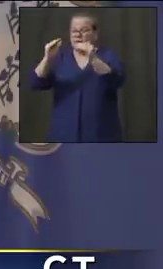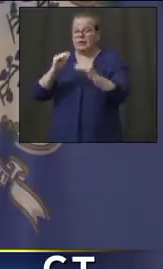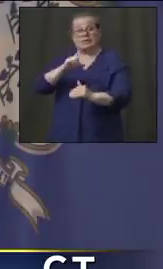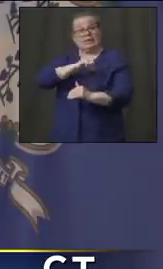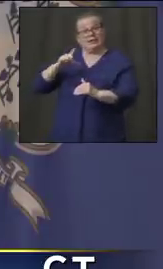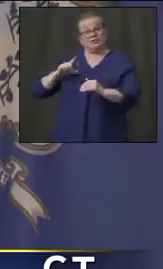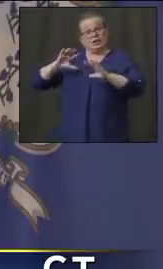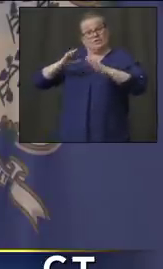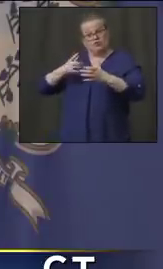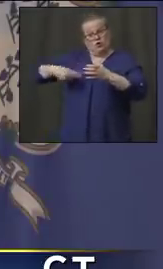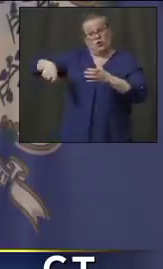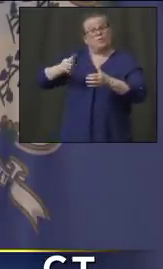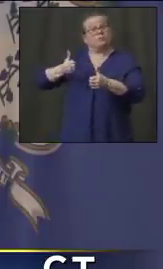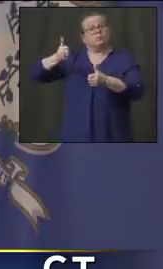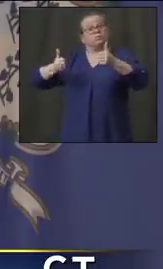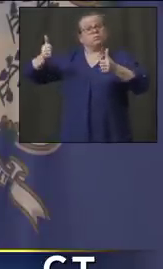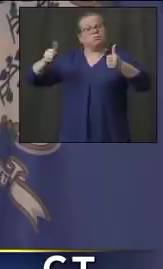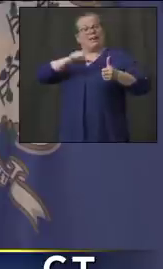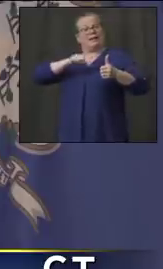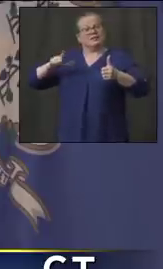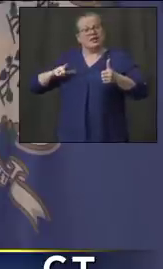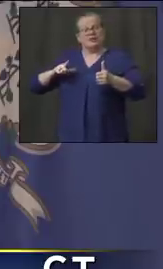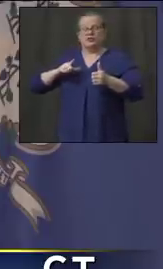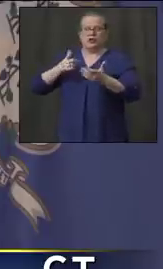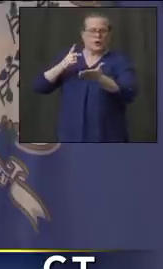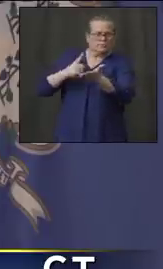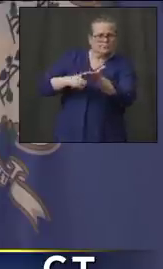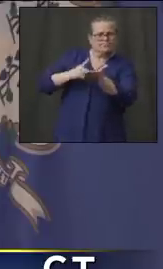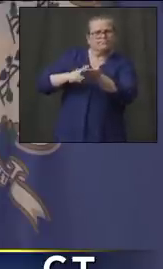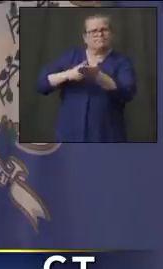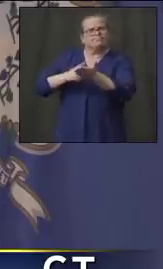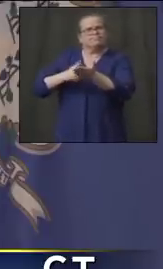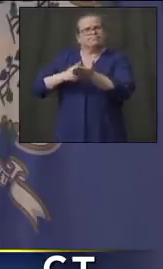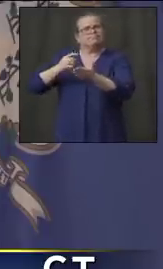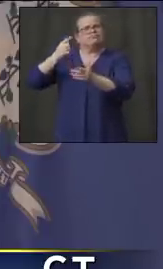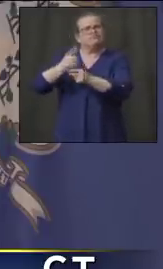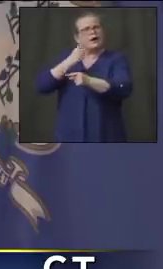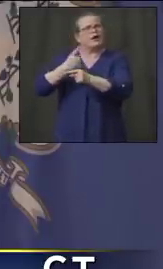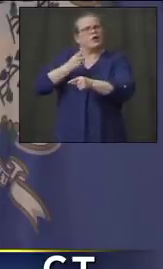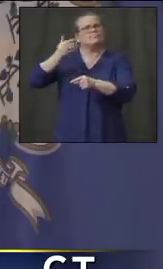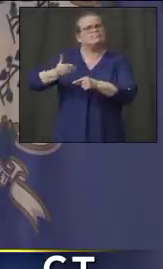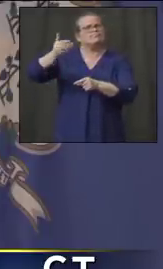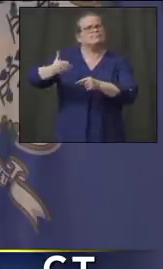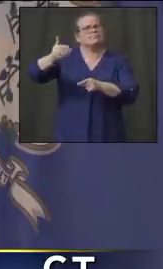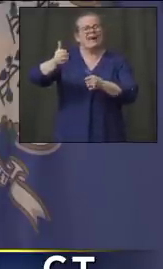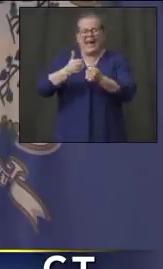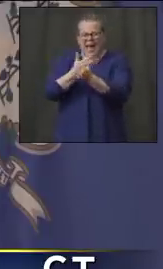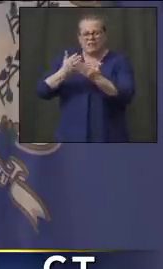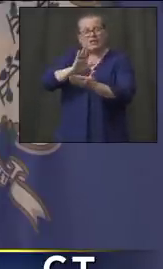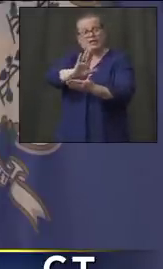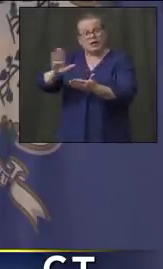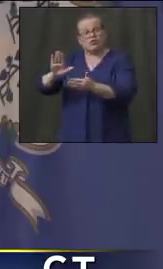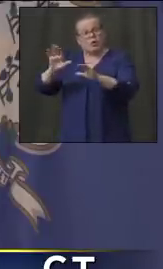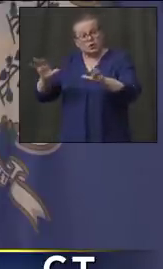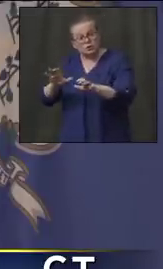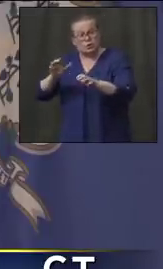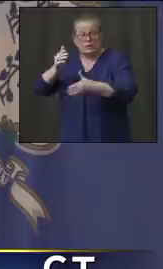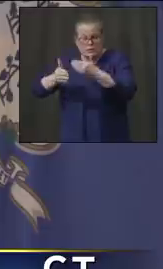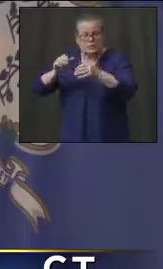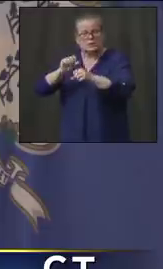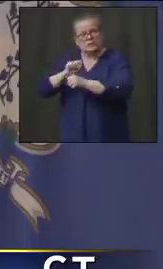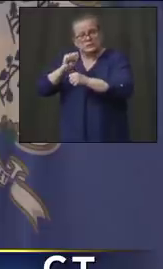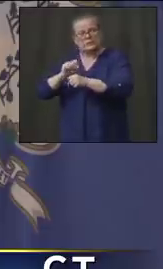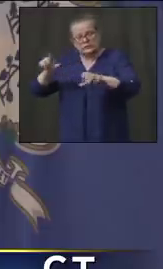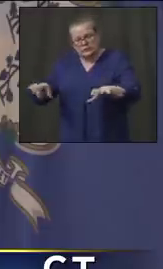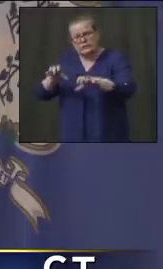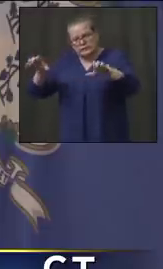basis. And the pay ain't that great, you guys. I appreciate everything you're doing. I think people of Connecticut do. And I think